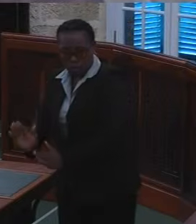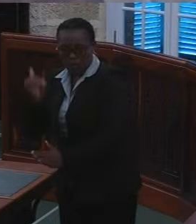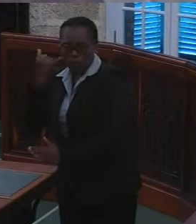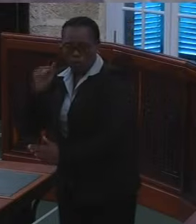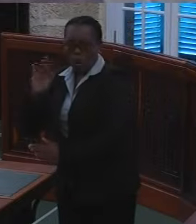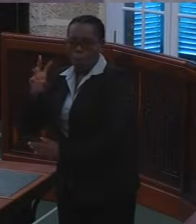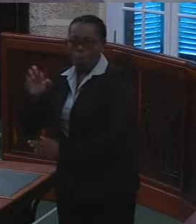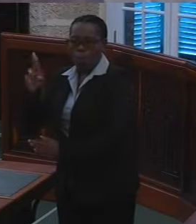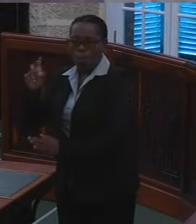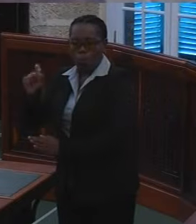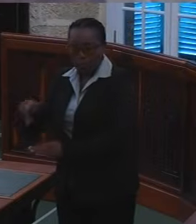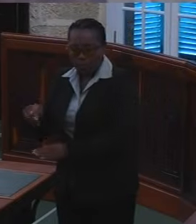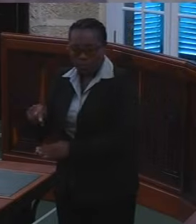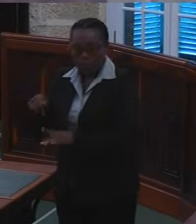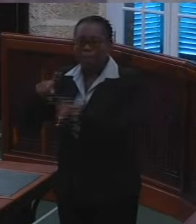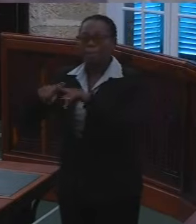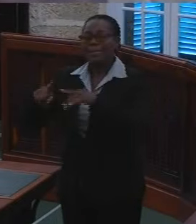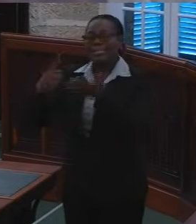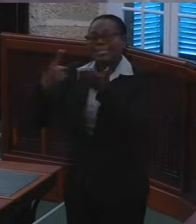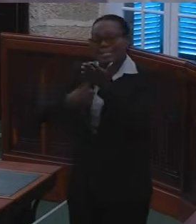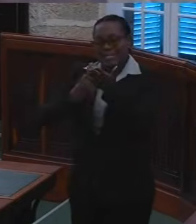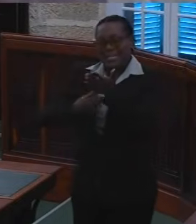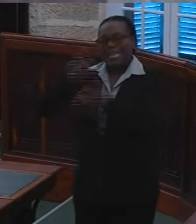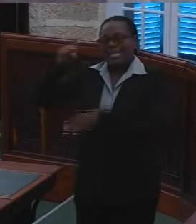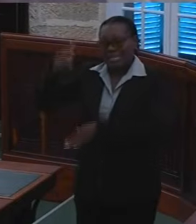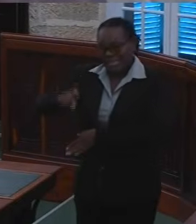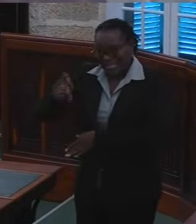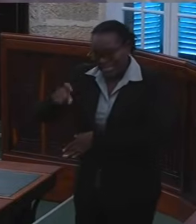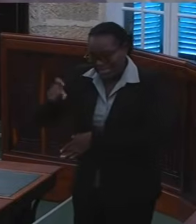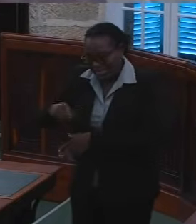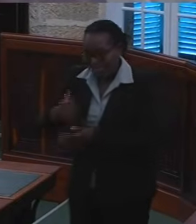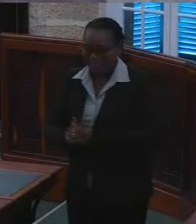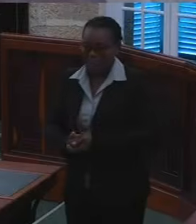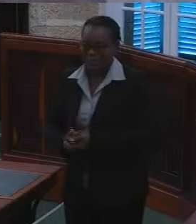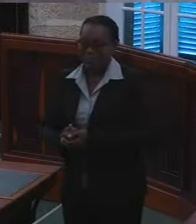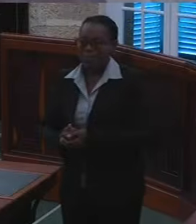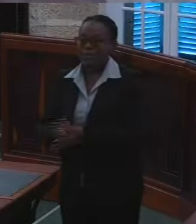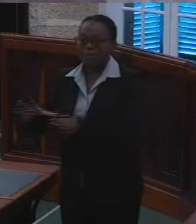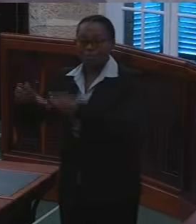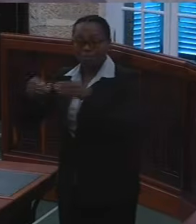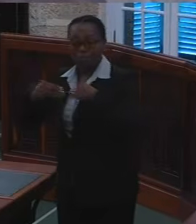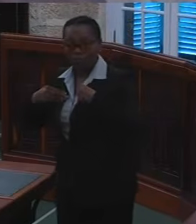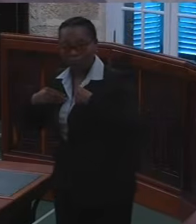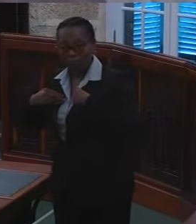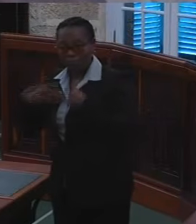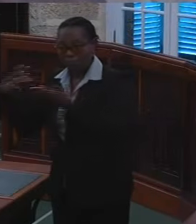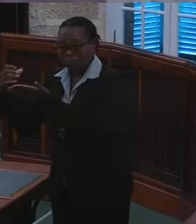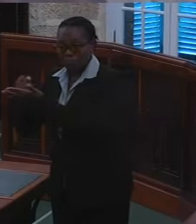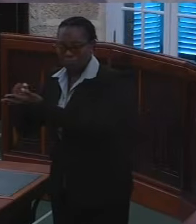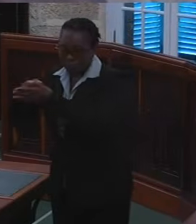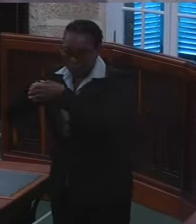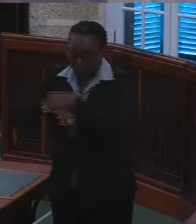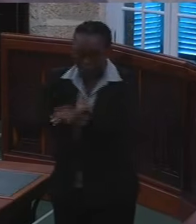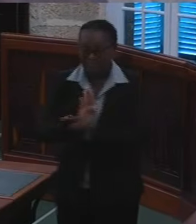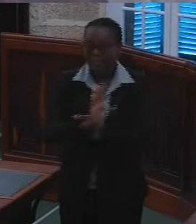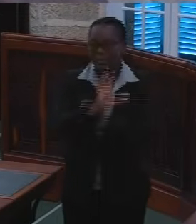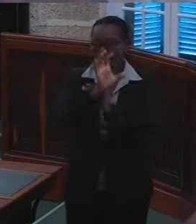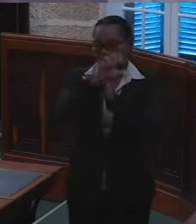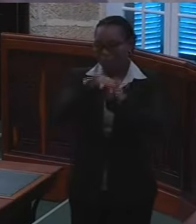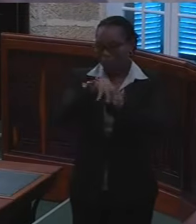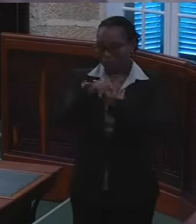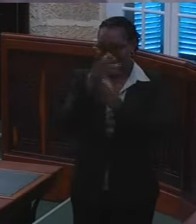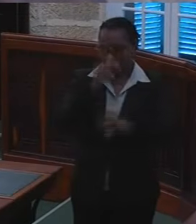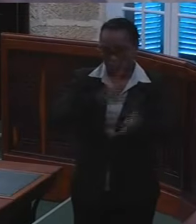aiming to deter, of course, the misconduct and ensure compliance with the